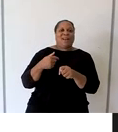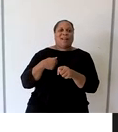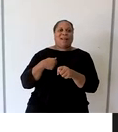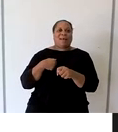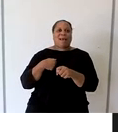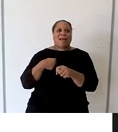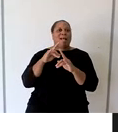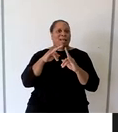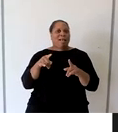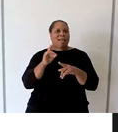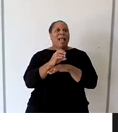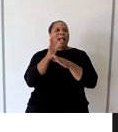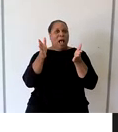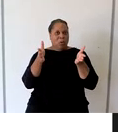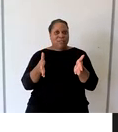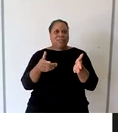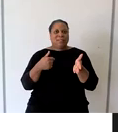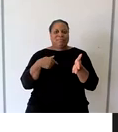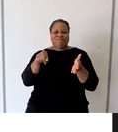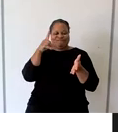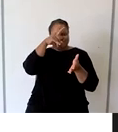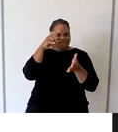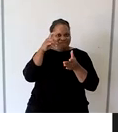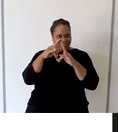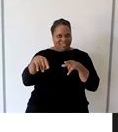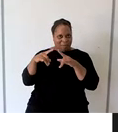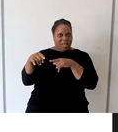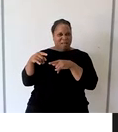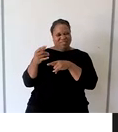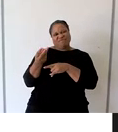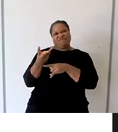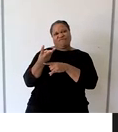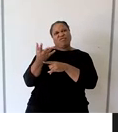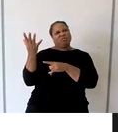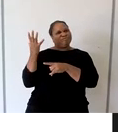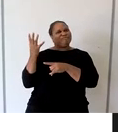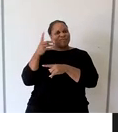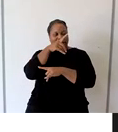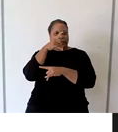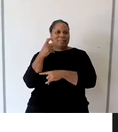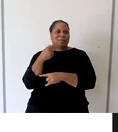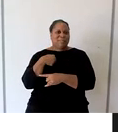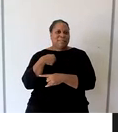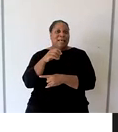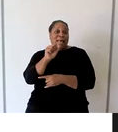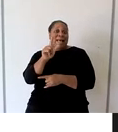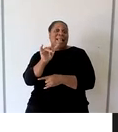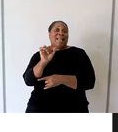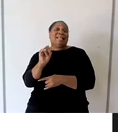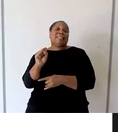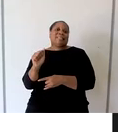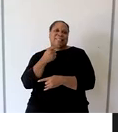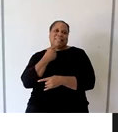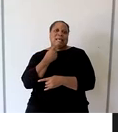counselor at their summer camps for a few summers. And as Alyssa said, my athletic career started